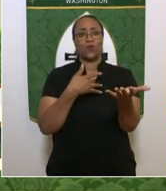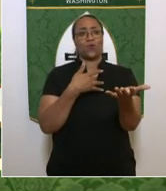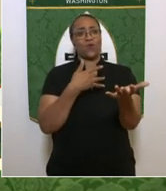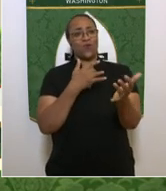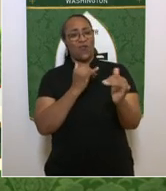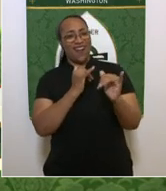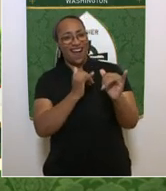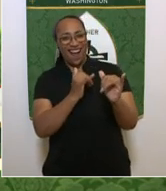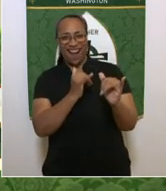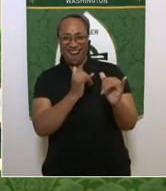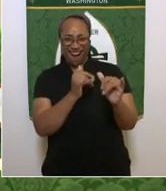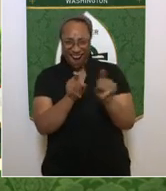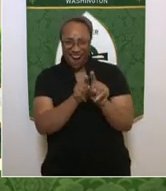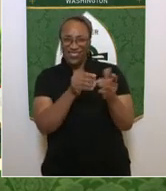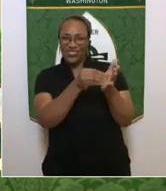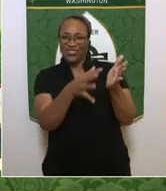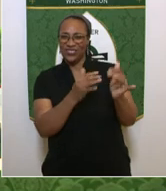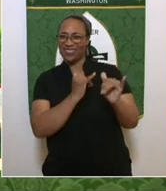has been pretty long.